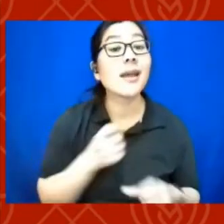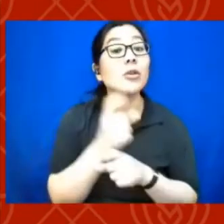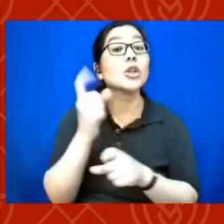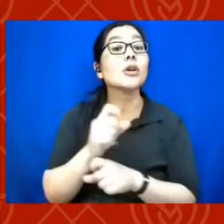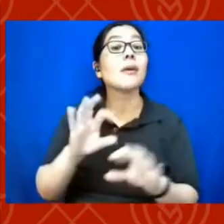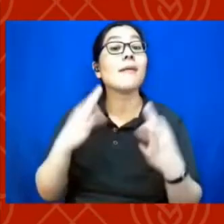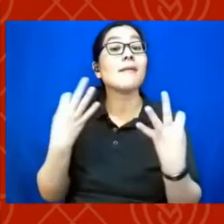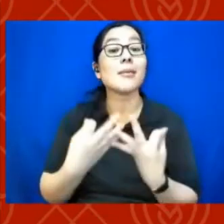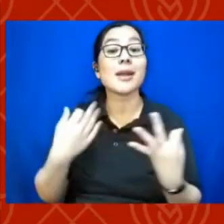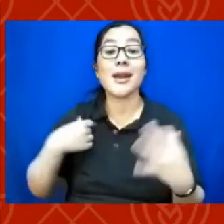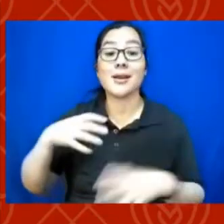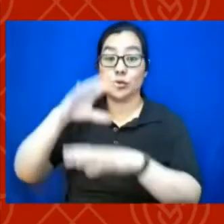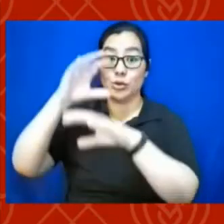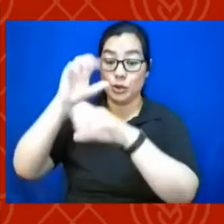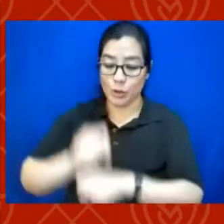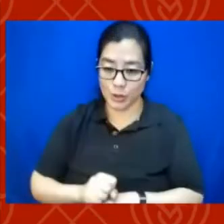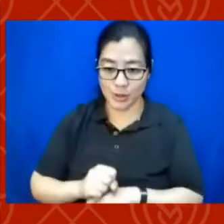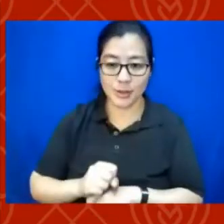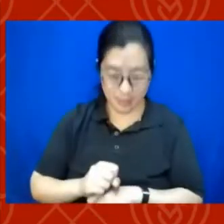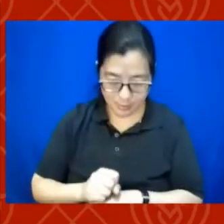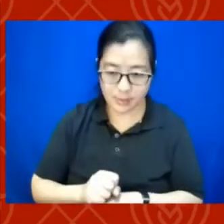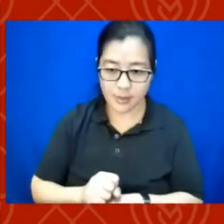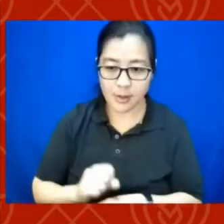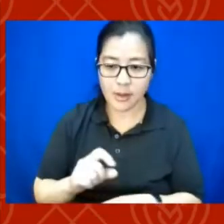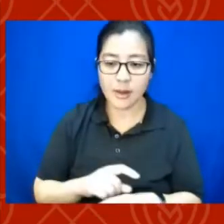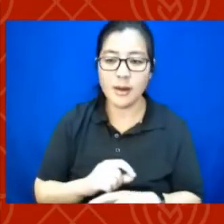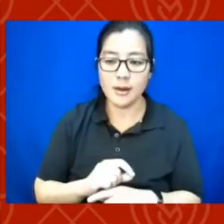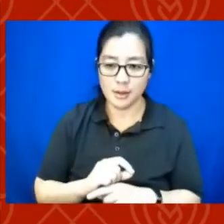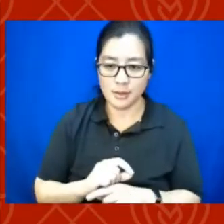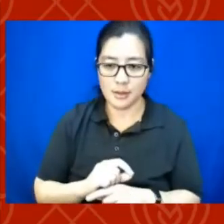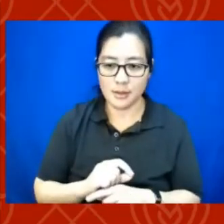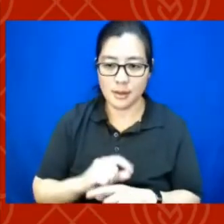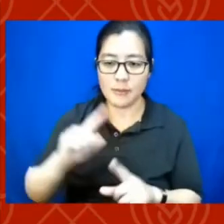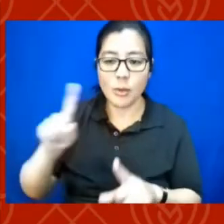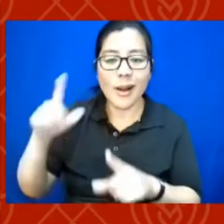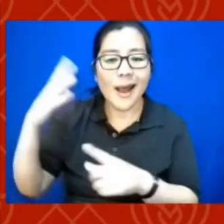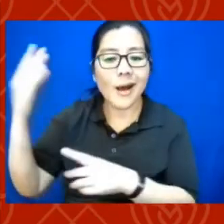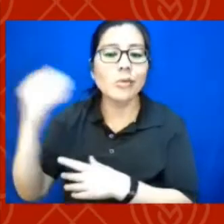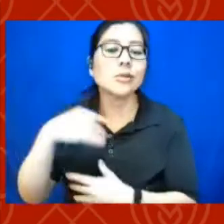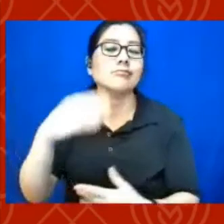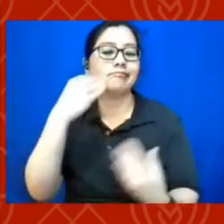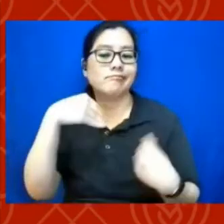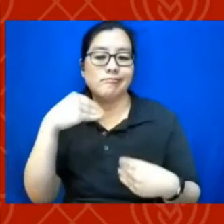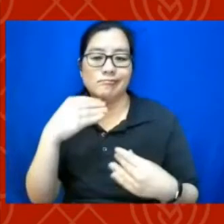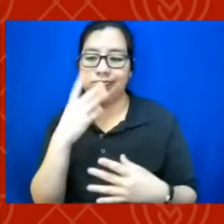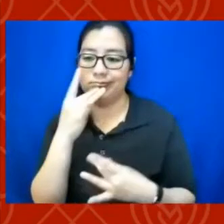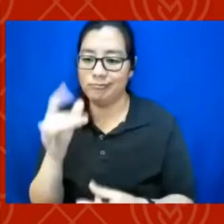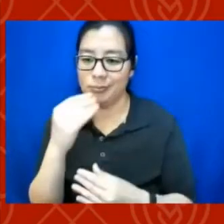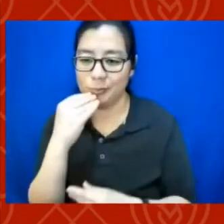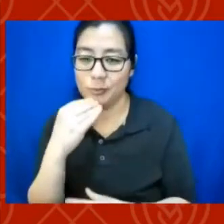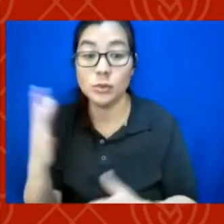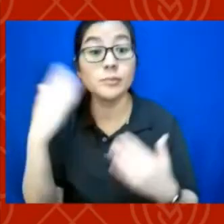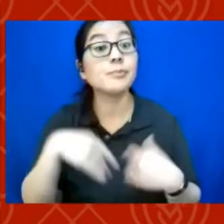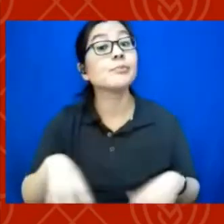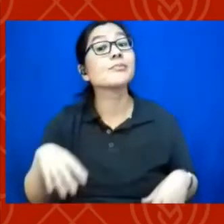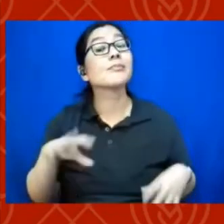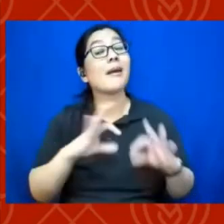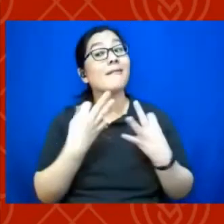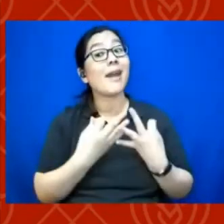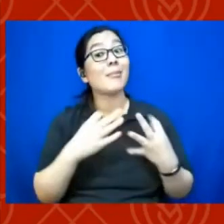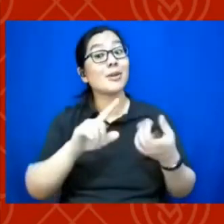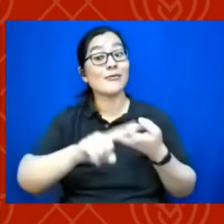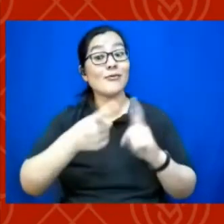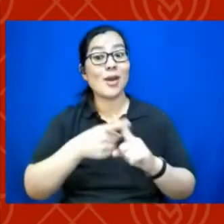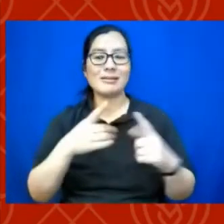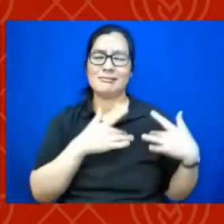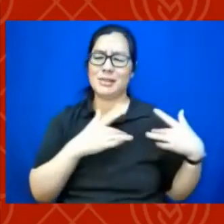wearing the qi pao and handing out hongbao to the younger generations. Although my friends and family usually get together for